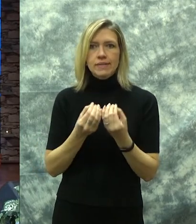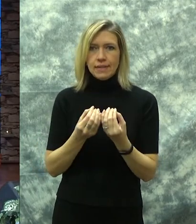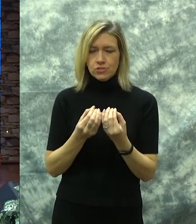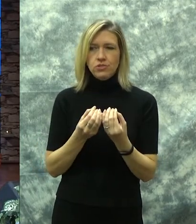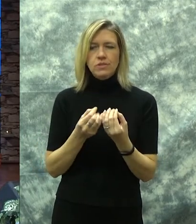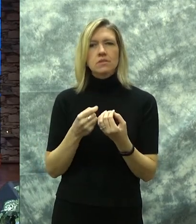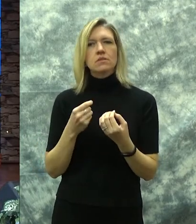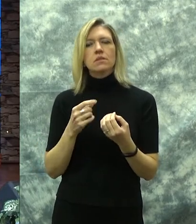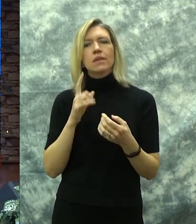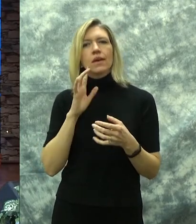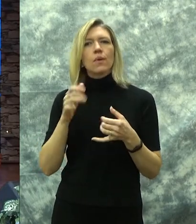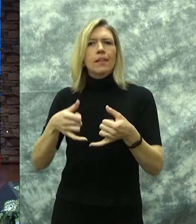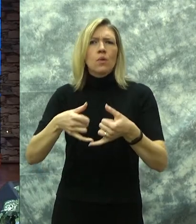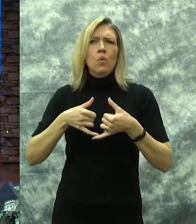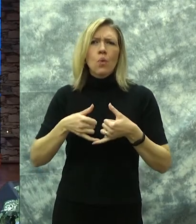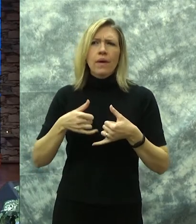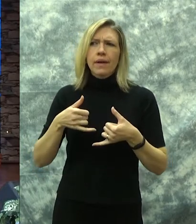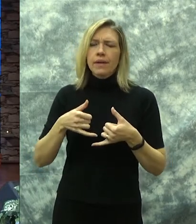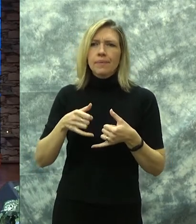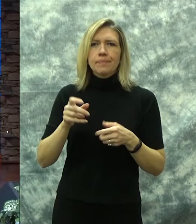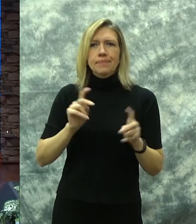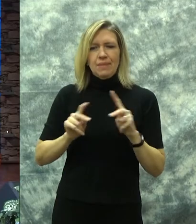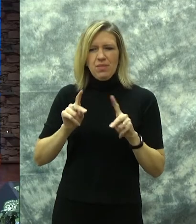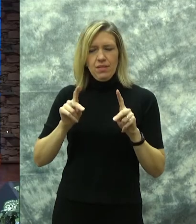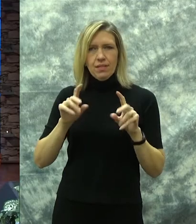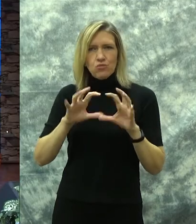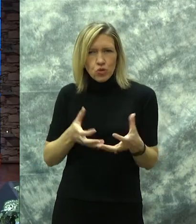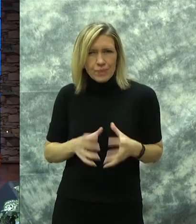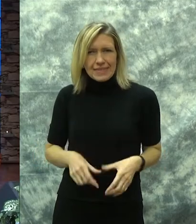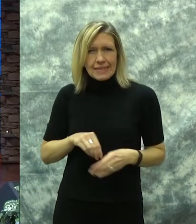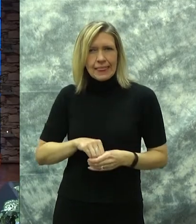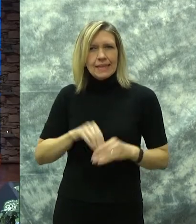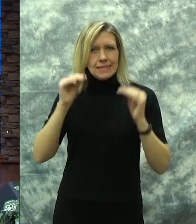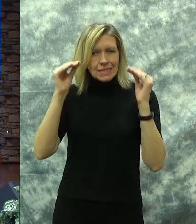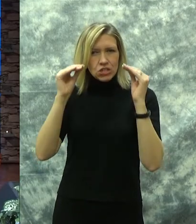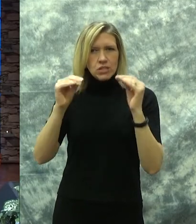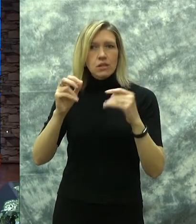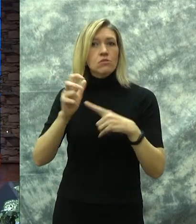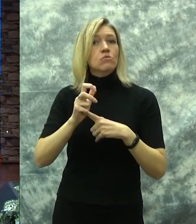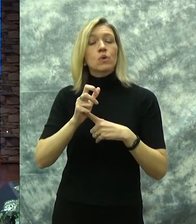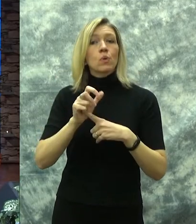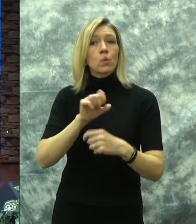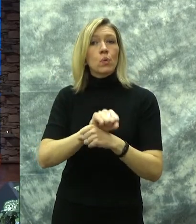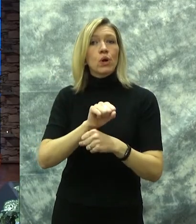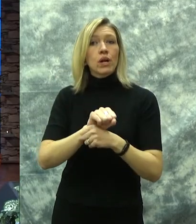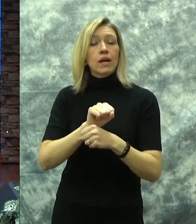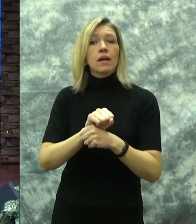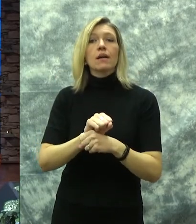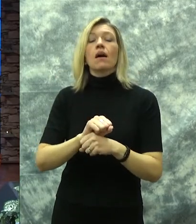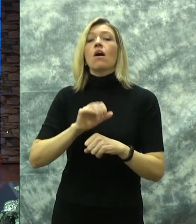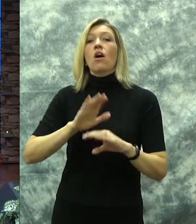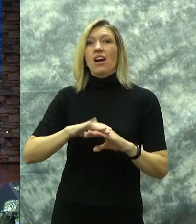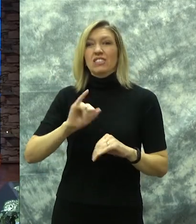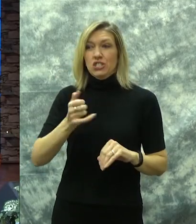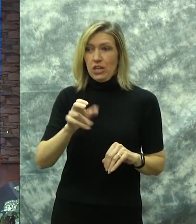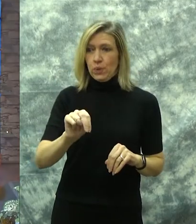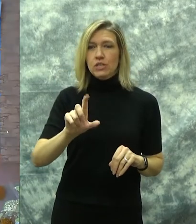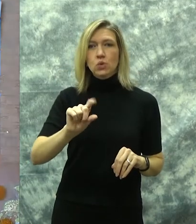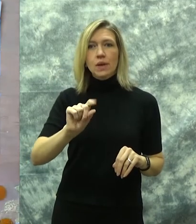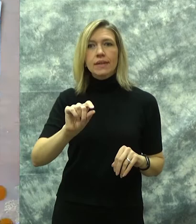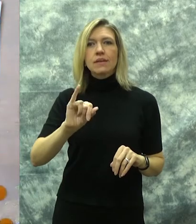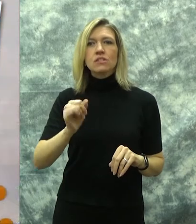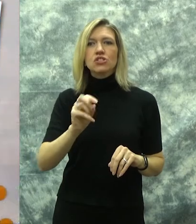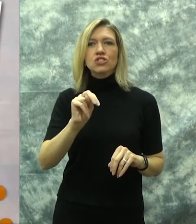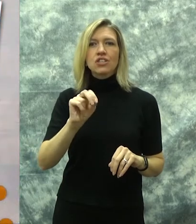in this teaching who have done extraordinary work. And on January 20th, Jennifer Burnett was awarded the Arts Championship for the Centers for